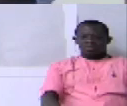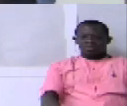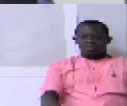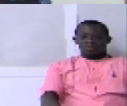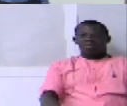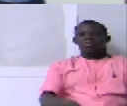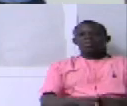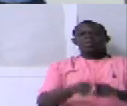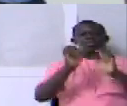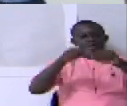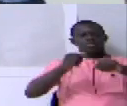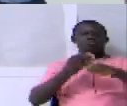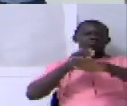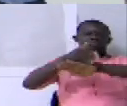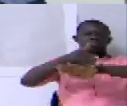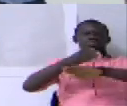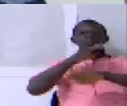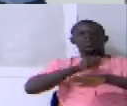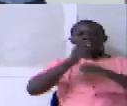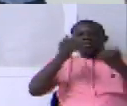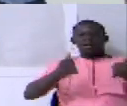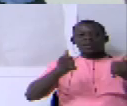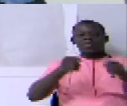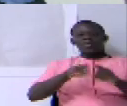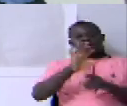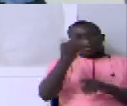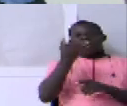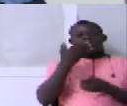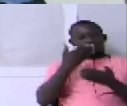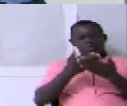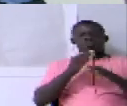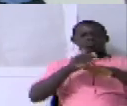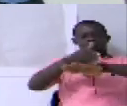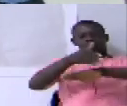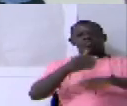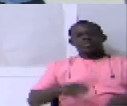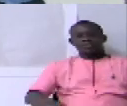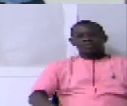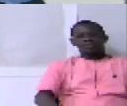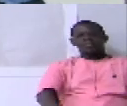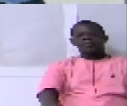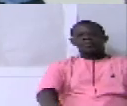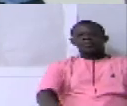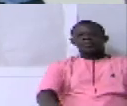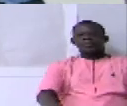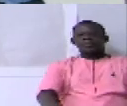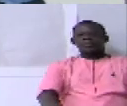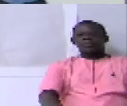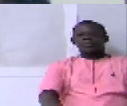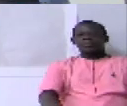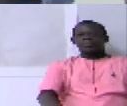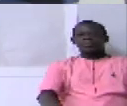And may I proceed, Mr. Chair, with... Yes, please. Yes, sorry. Thank you very much. Distracted a little bit.